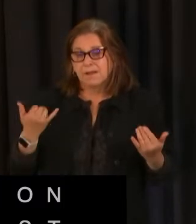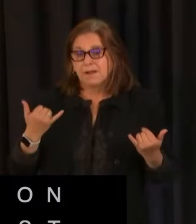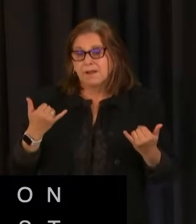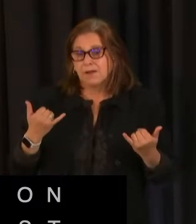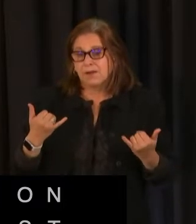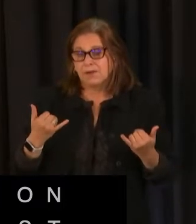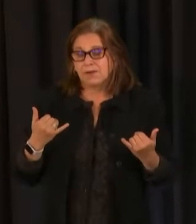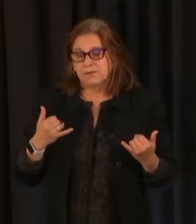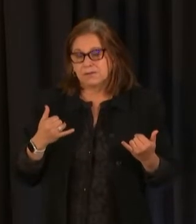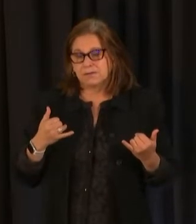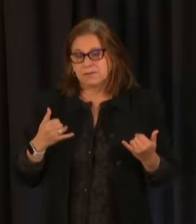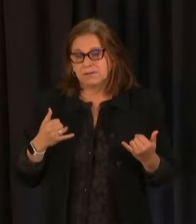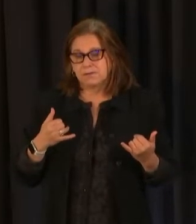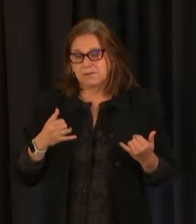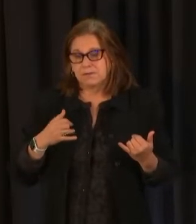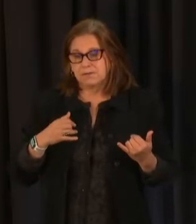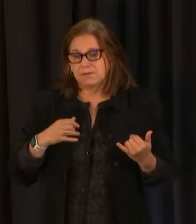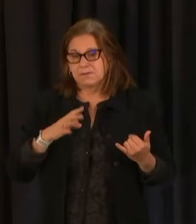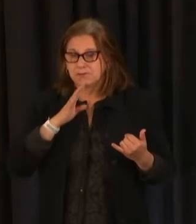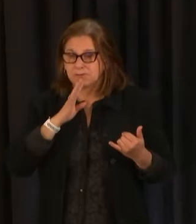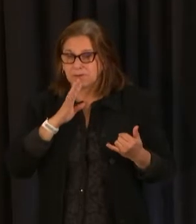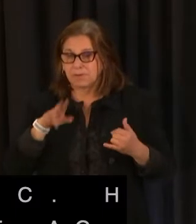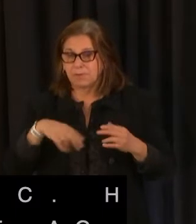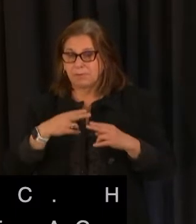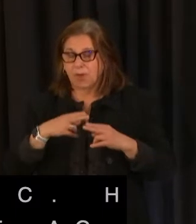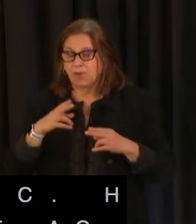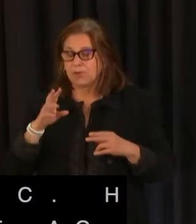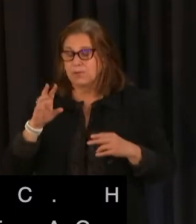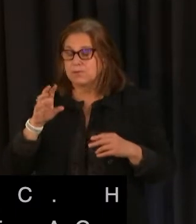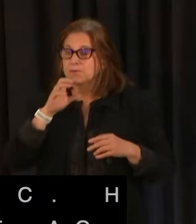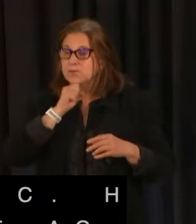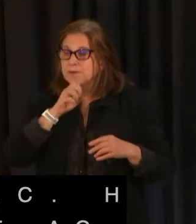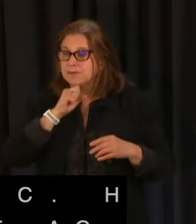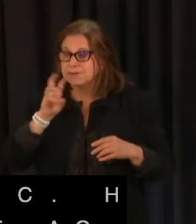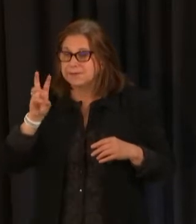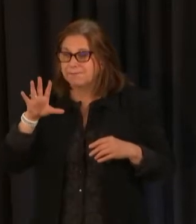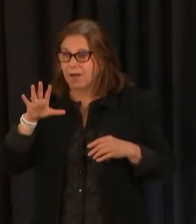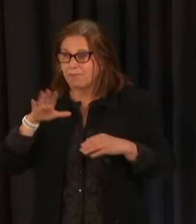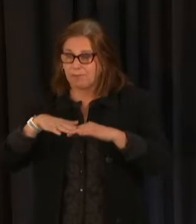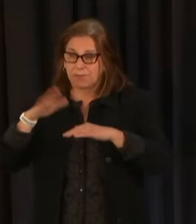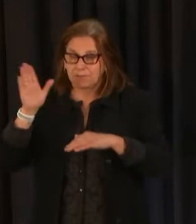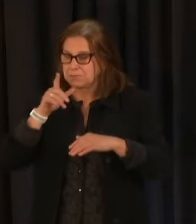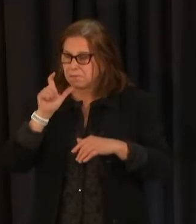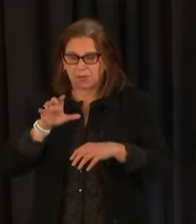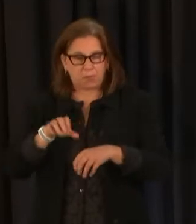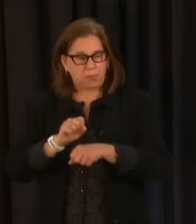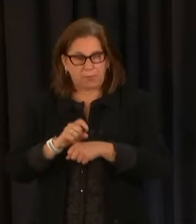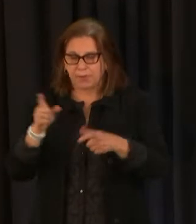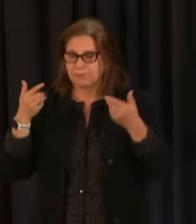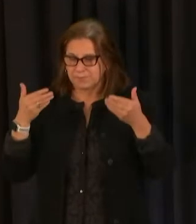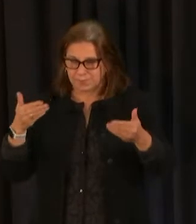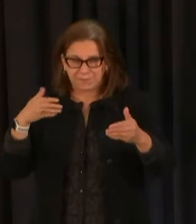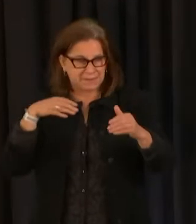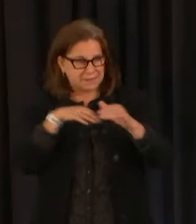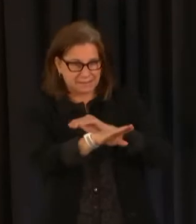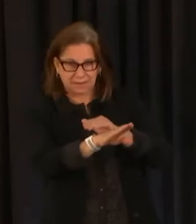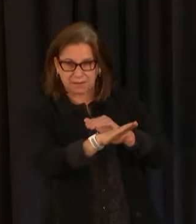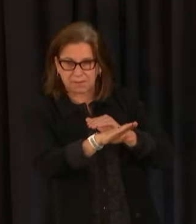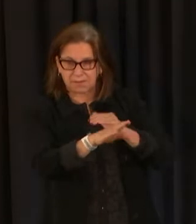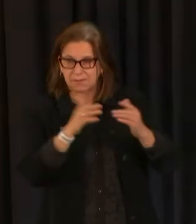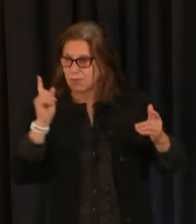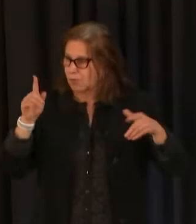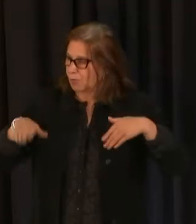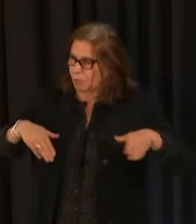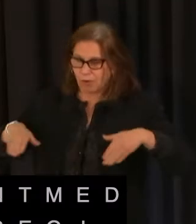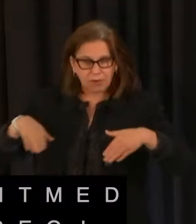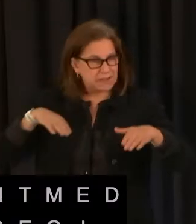age of 65 don't need an appointment. And they don't need to pre-register. They can go to